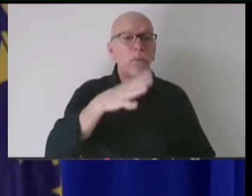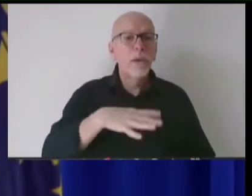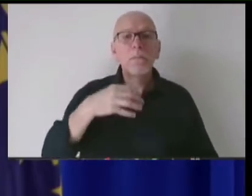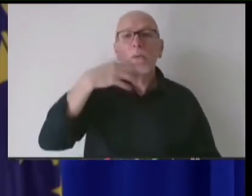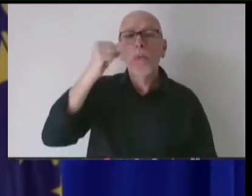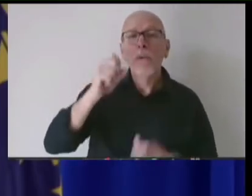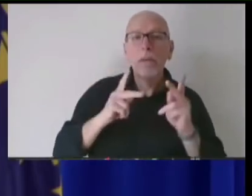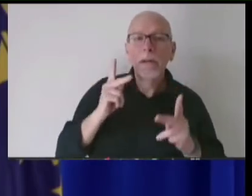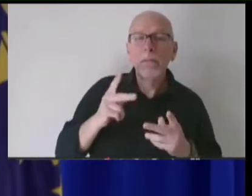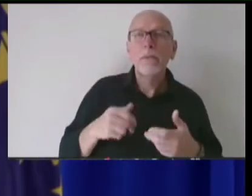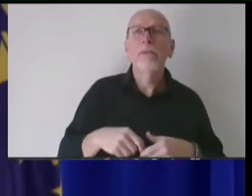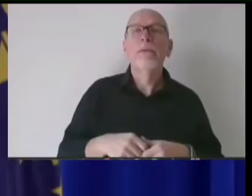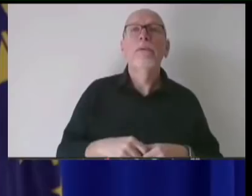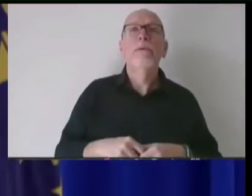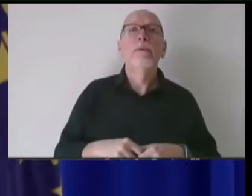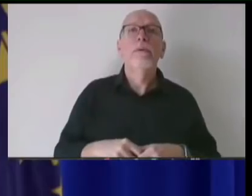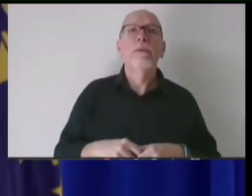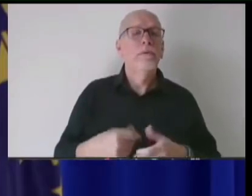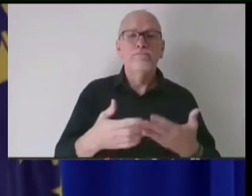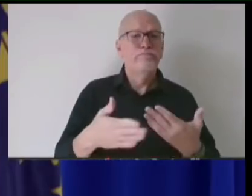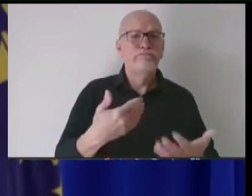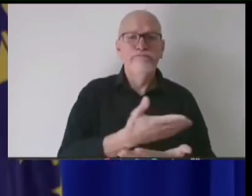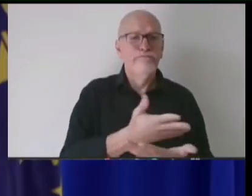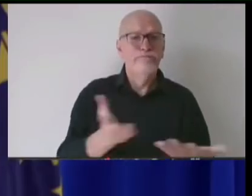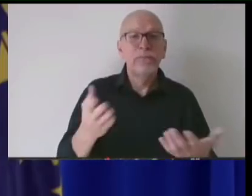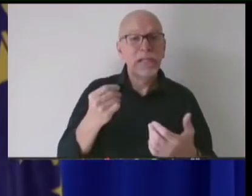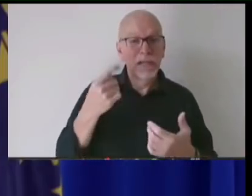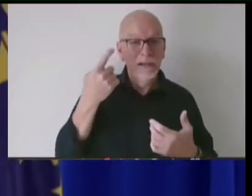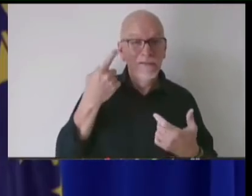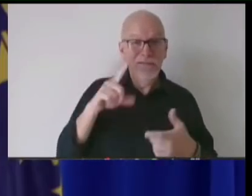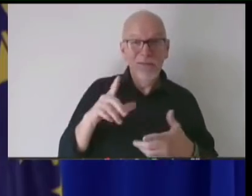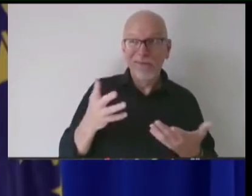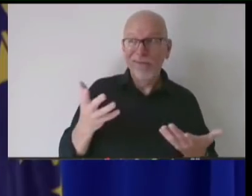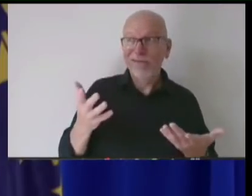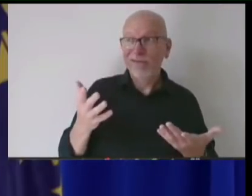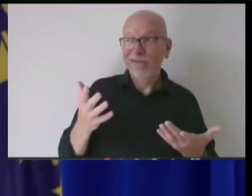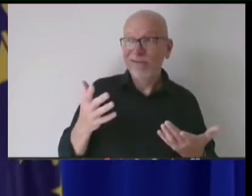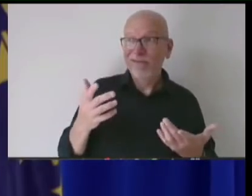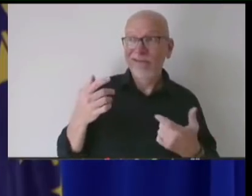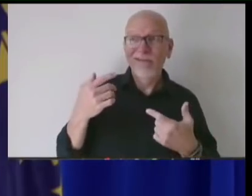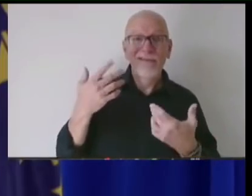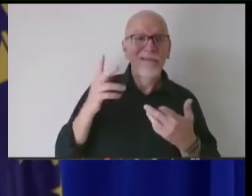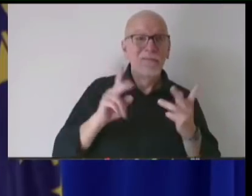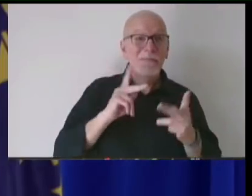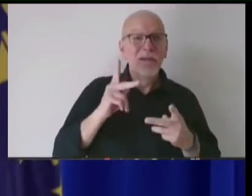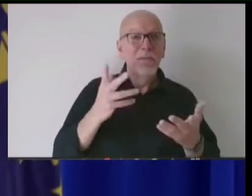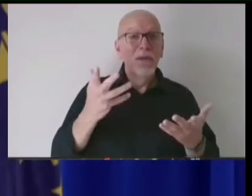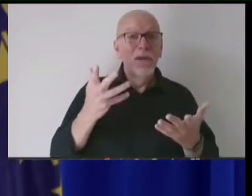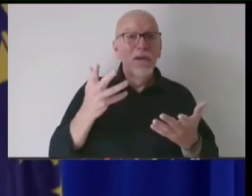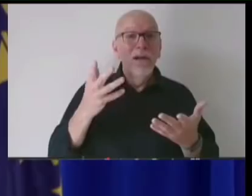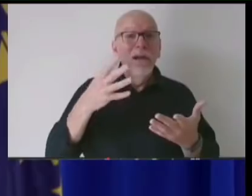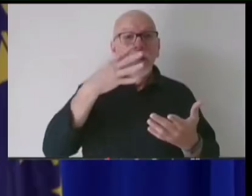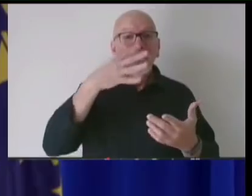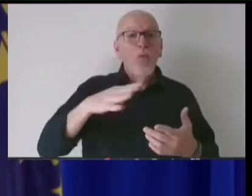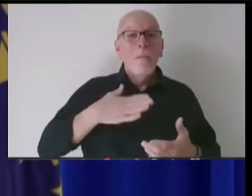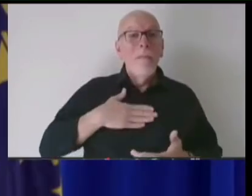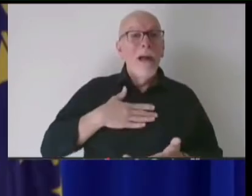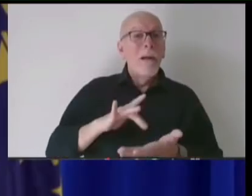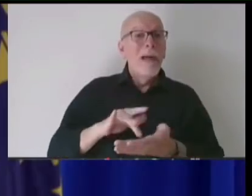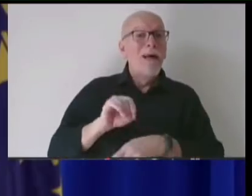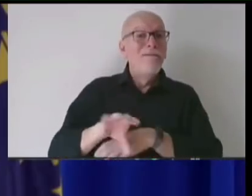people. And honestly, for a lifetime of being okay with people ignoring my medical